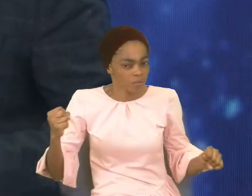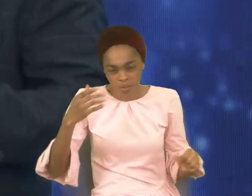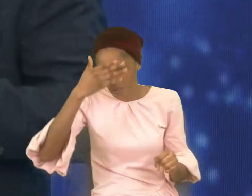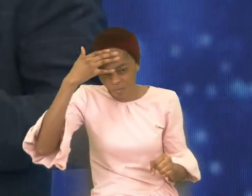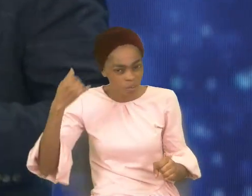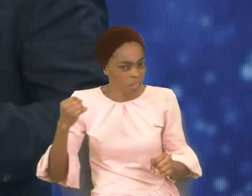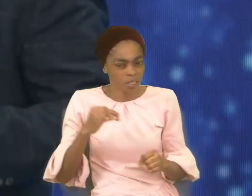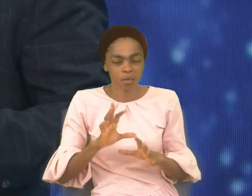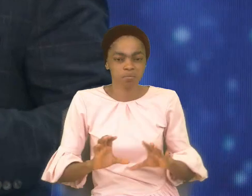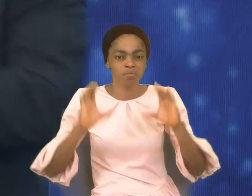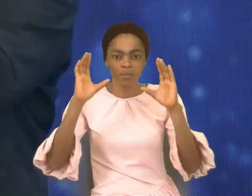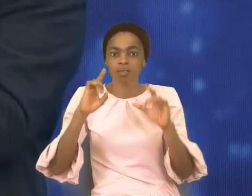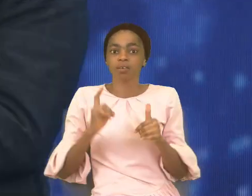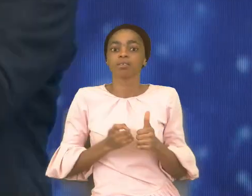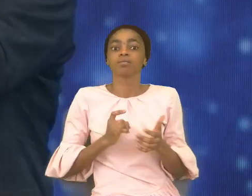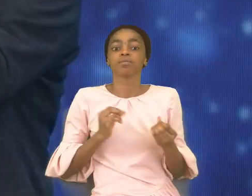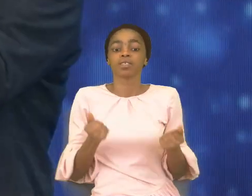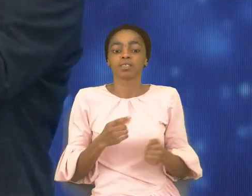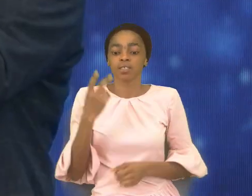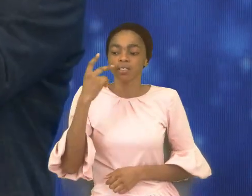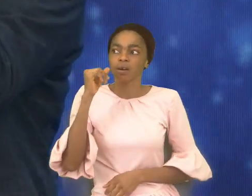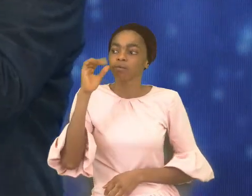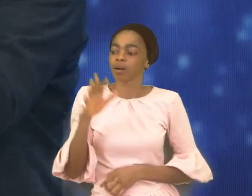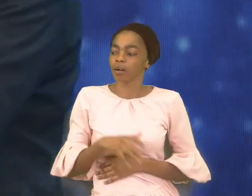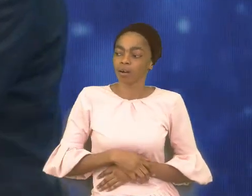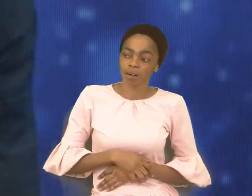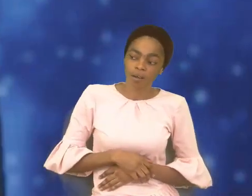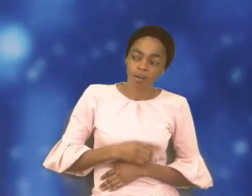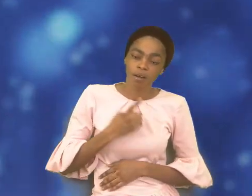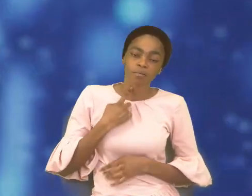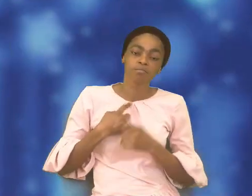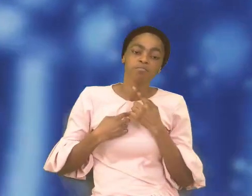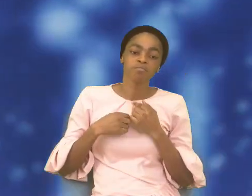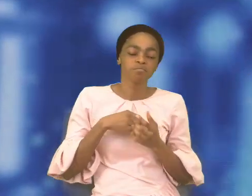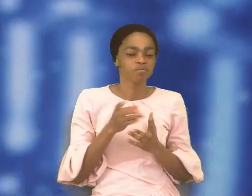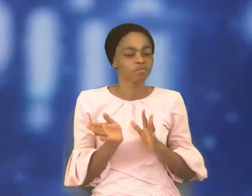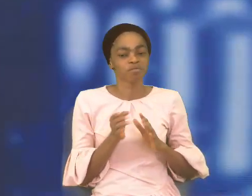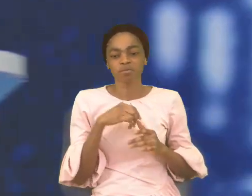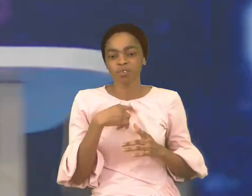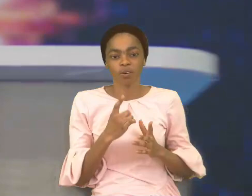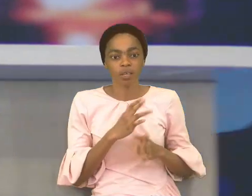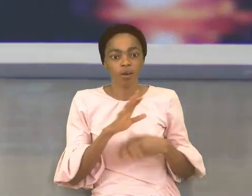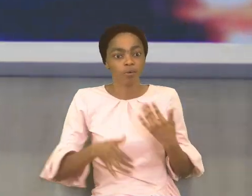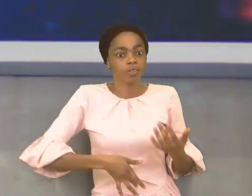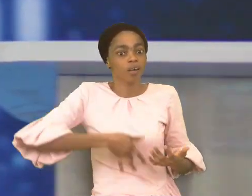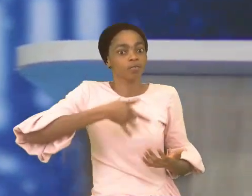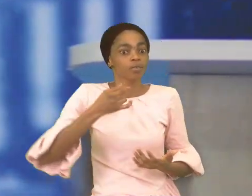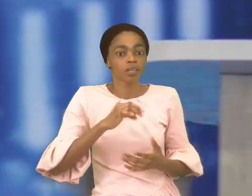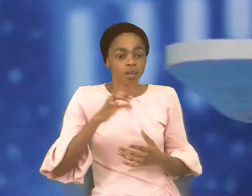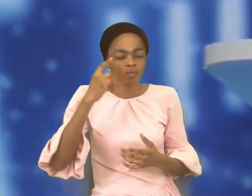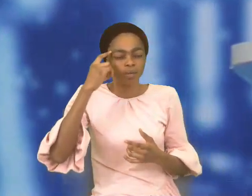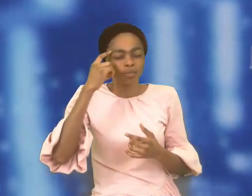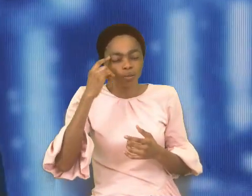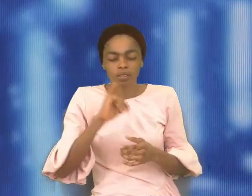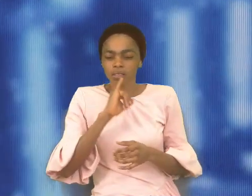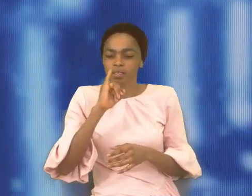their emotion, all their feeling is what will be driving them. They forget their testimony of being